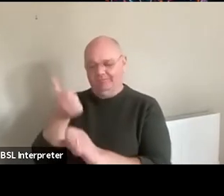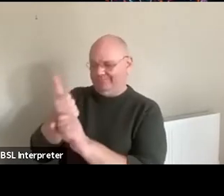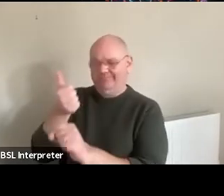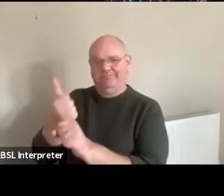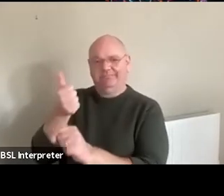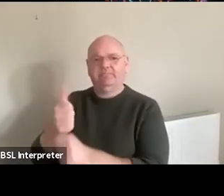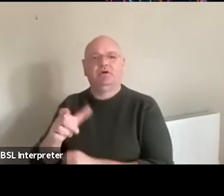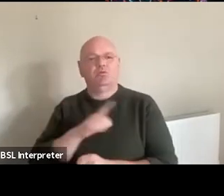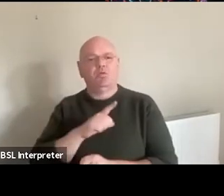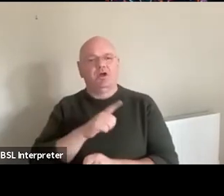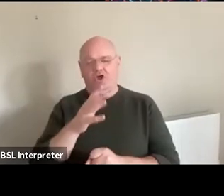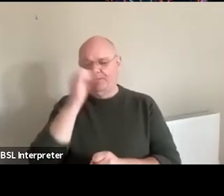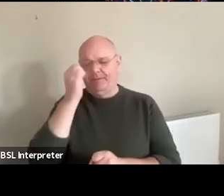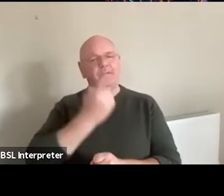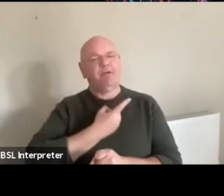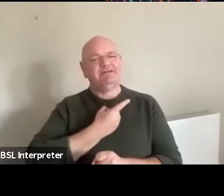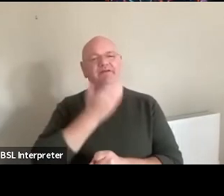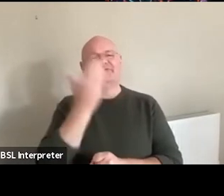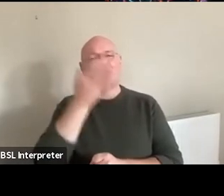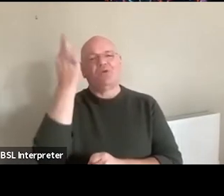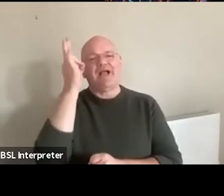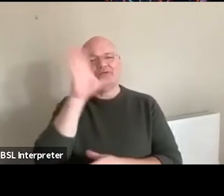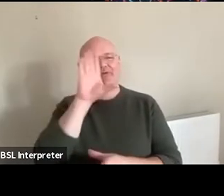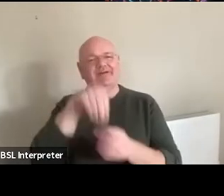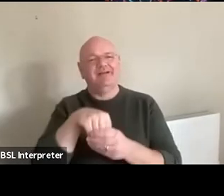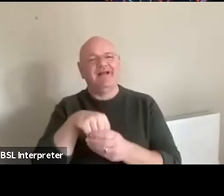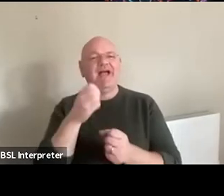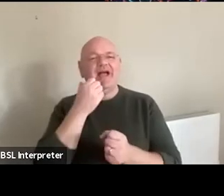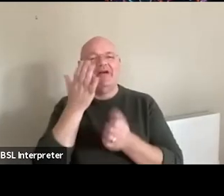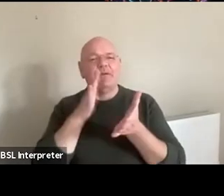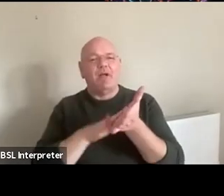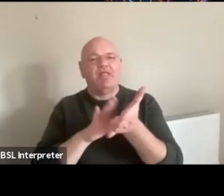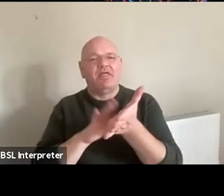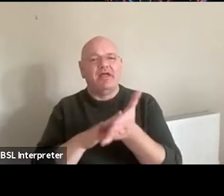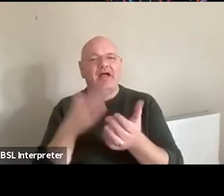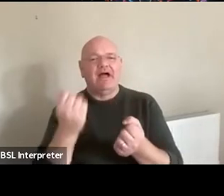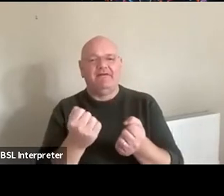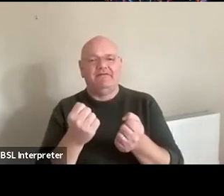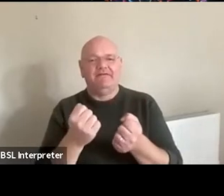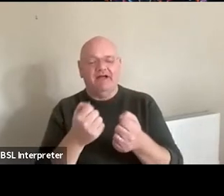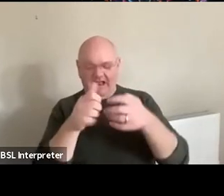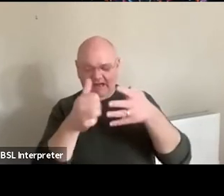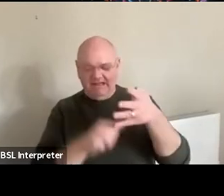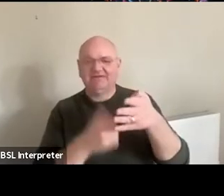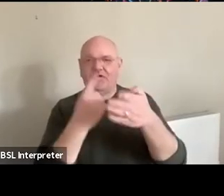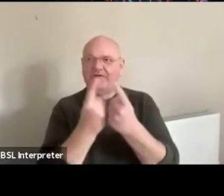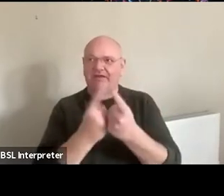remember that, because I was on the school council, and every month we'd go in with the same set of demands, and every month we'd come back out with none of them having been